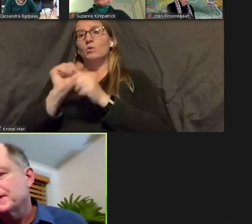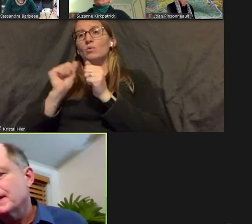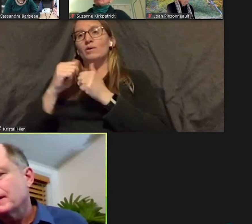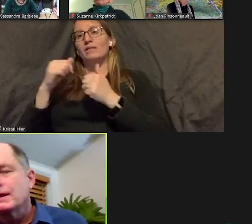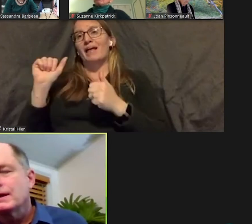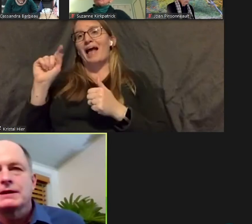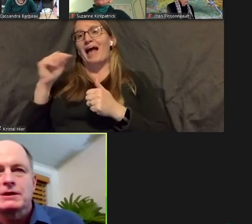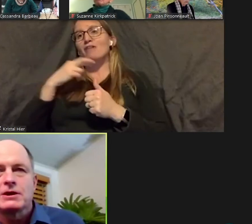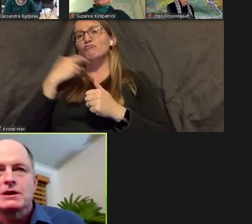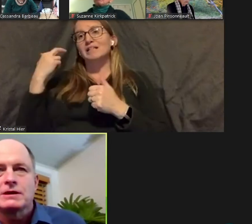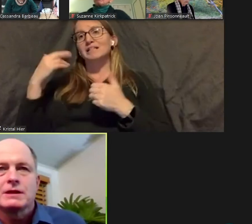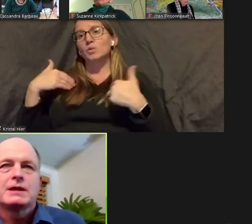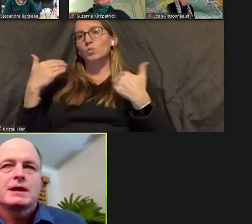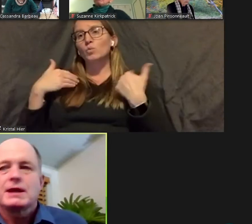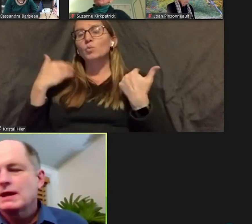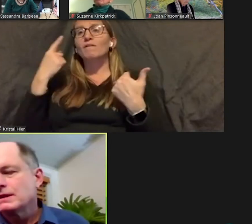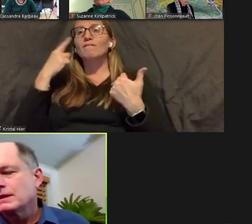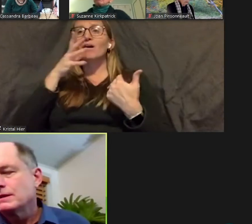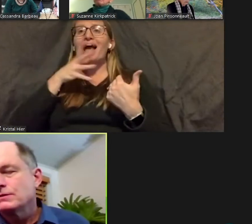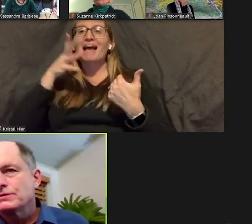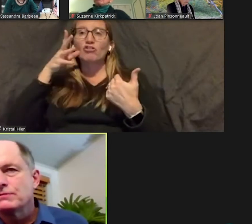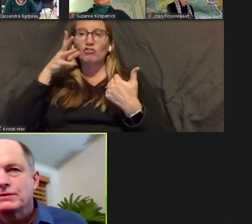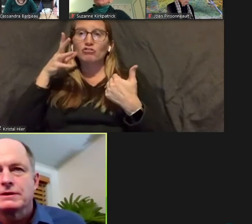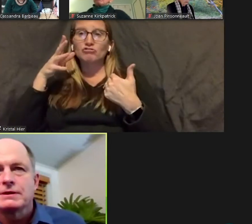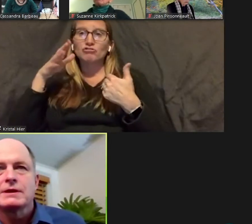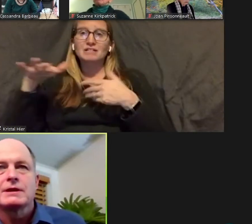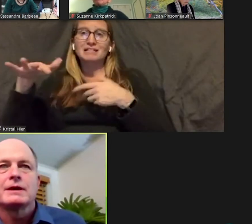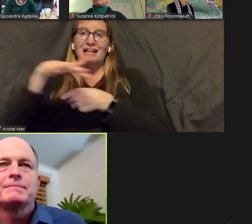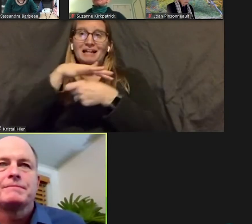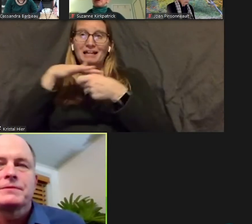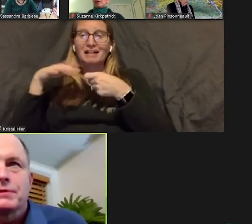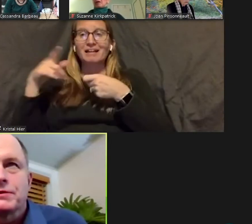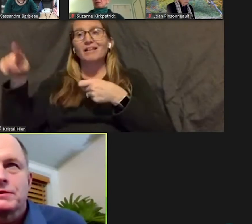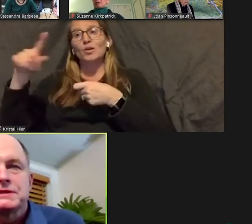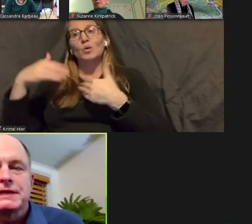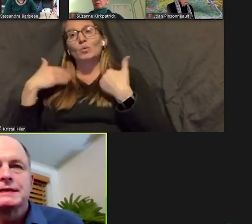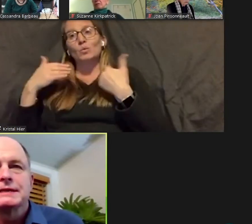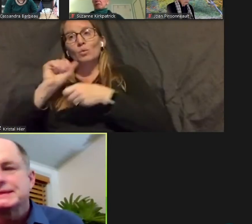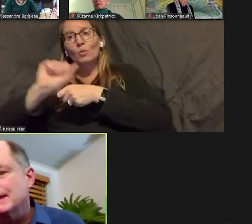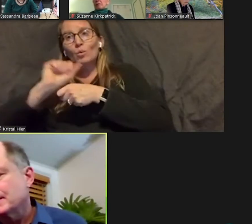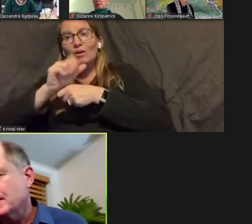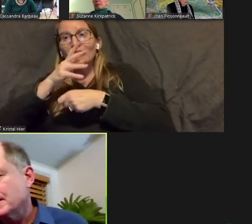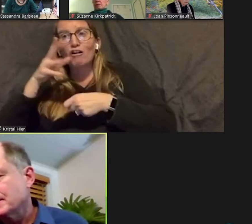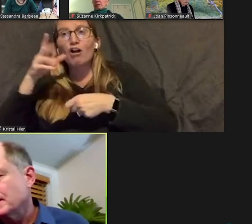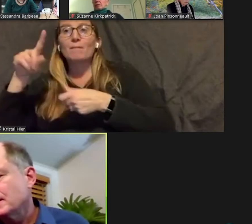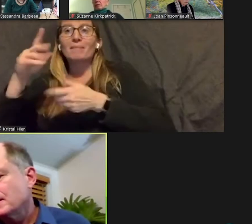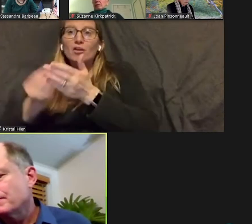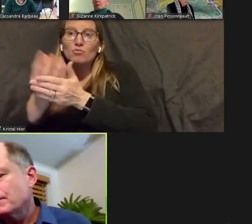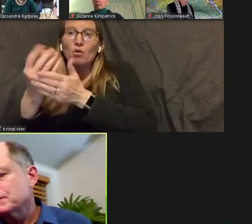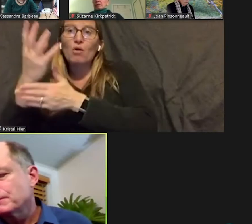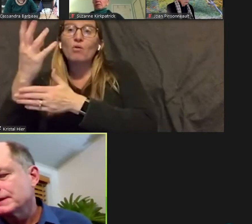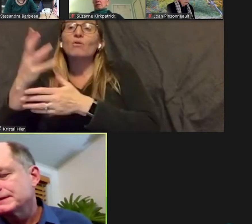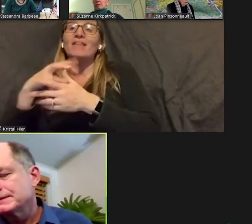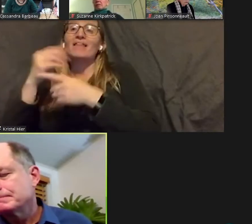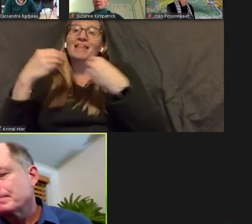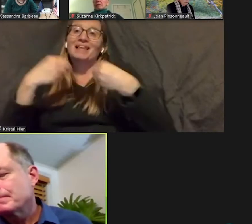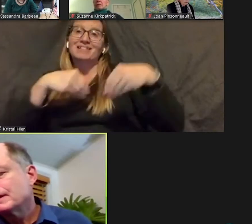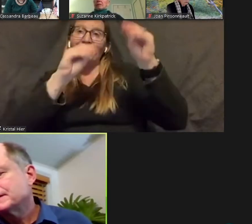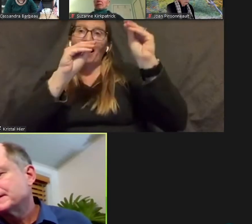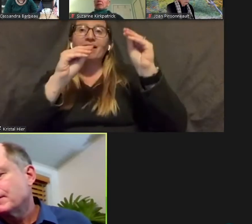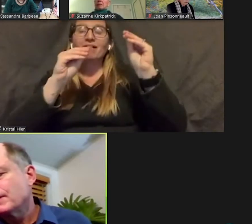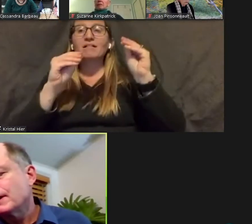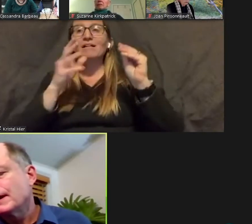an agricultural setting at our garden, and the youth grow the produce and then sell it at the farmers